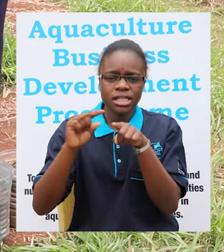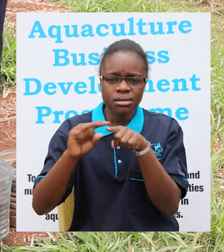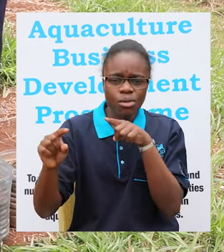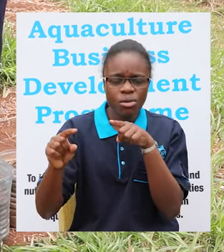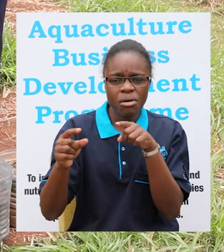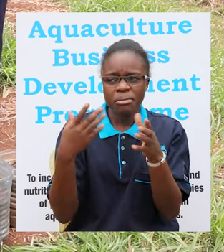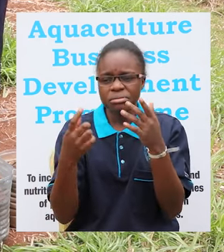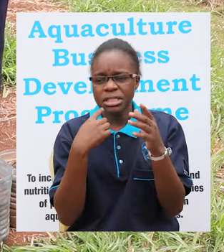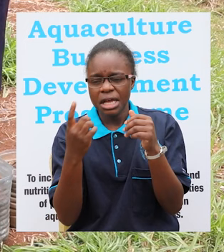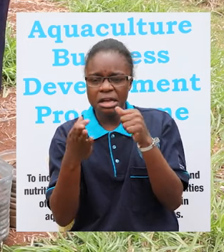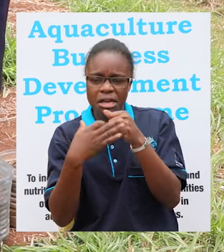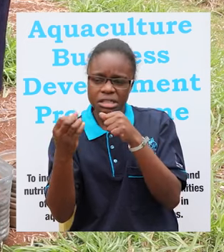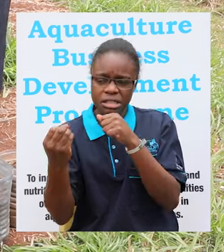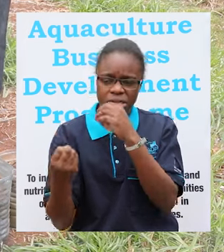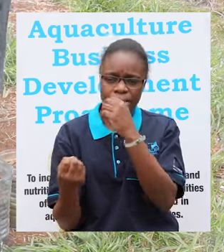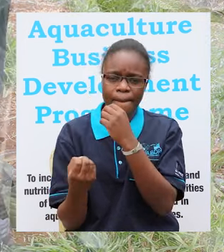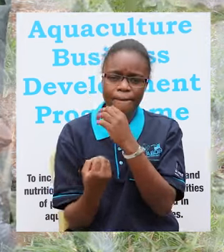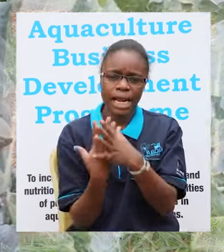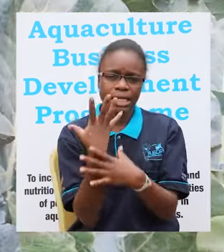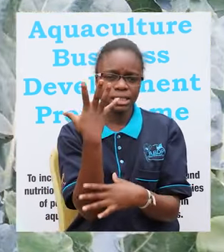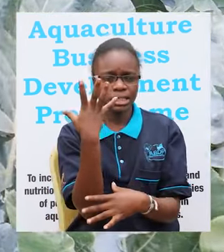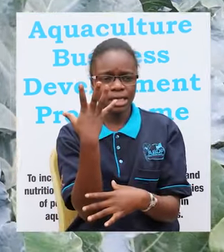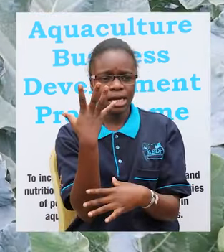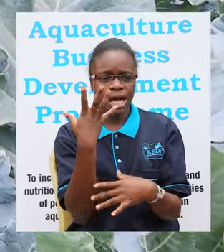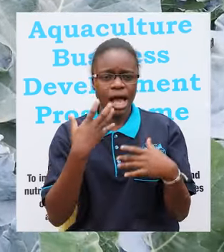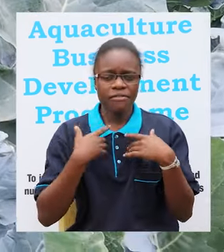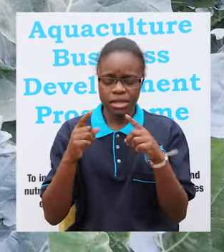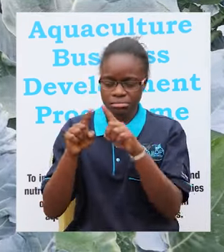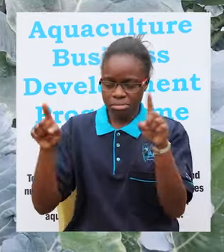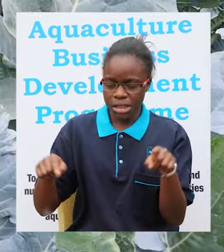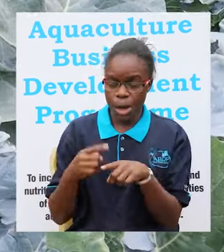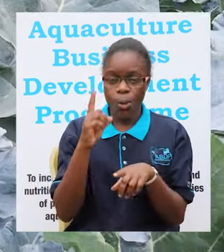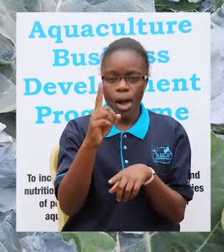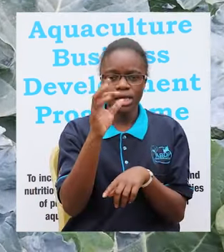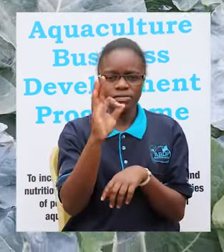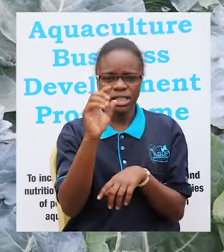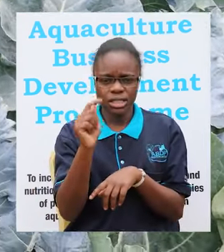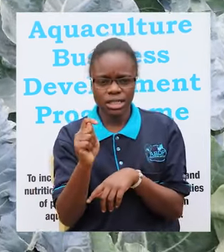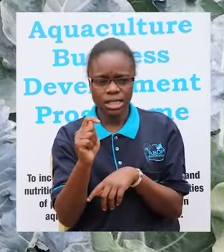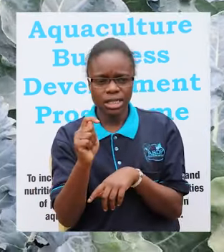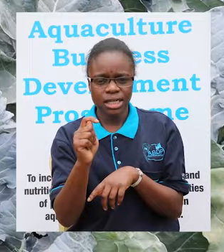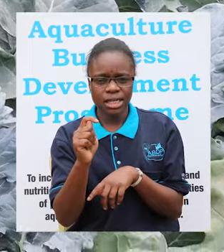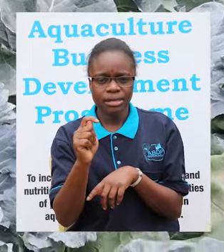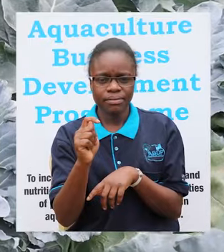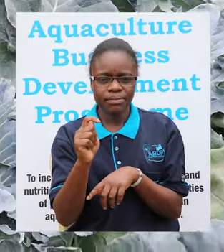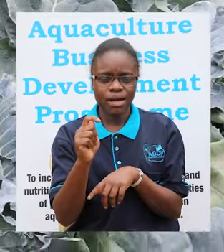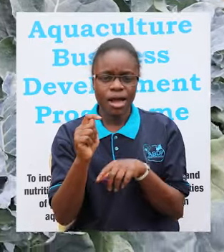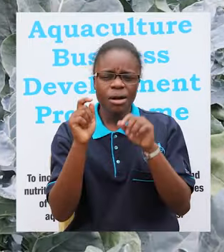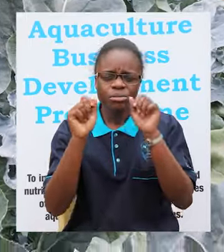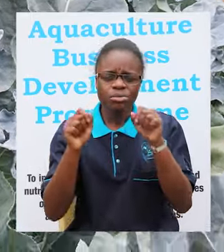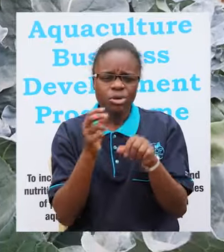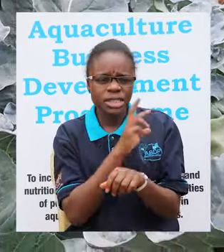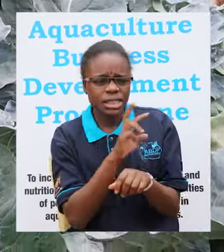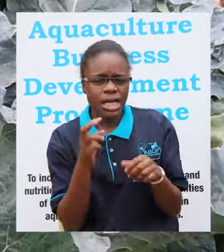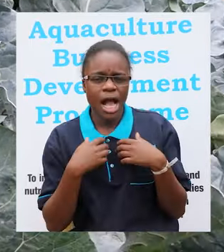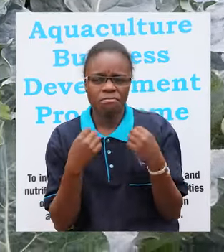vegetables. This one can hold up to 80 plants of exotic vegetables with a spacing of 1 foot. And as you